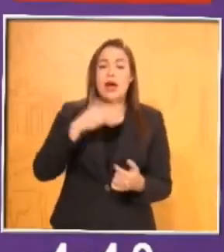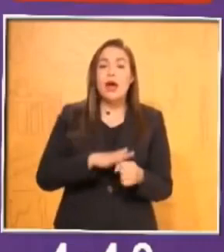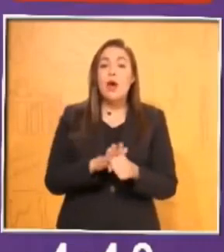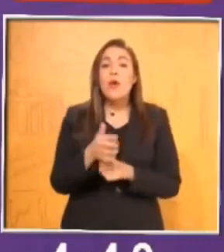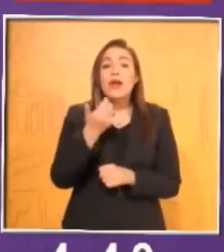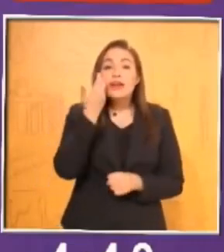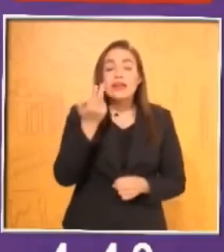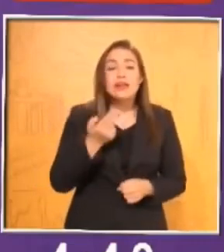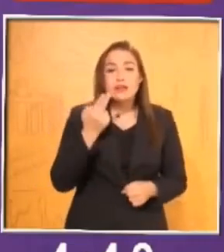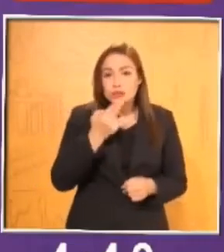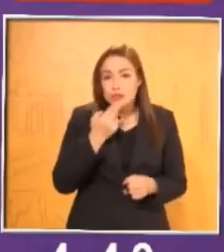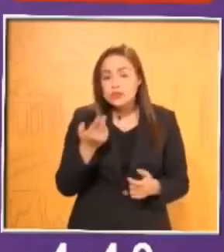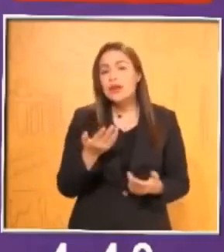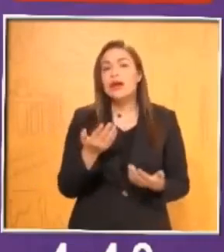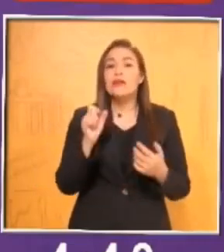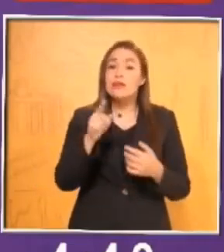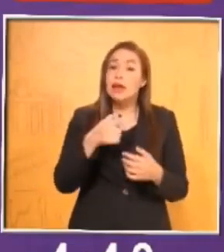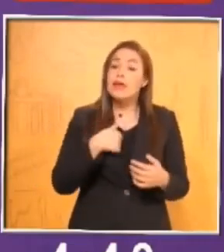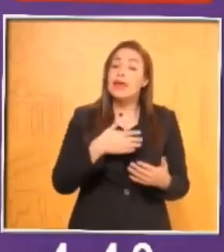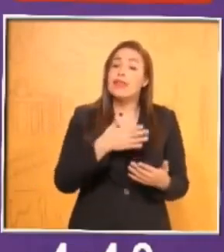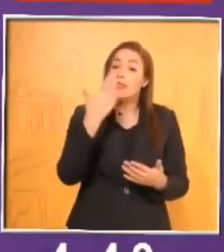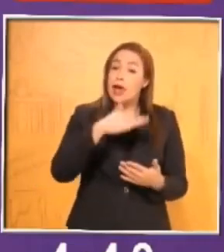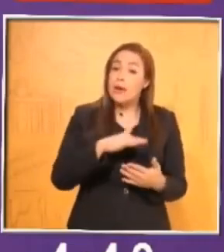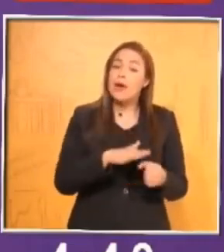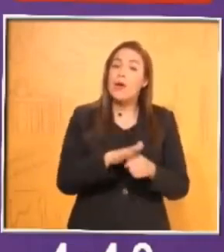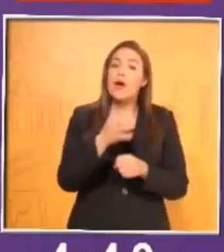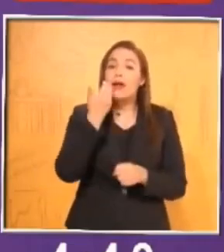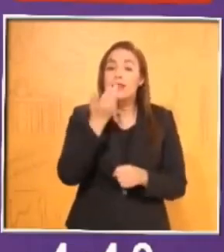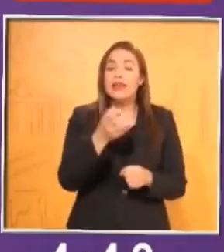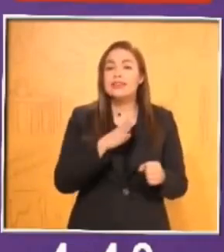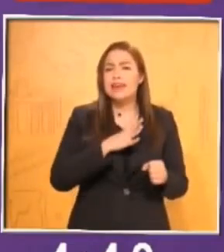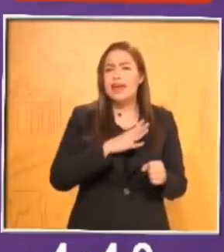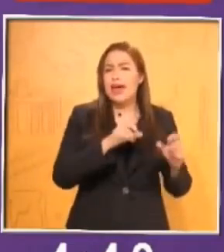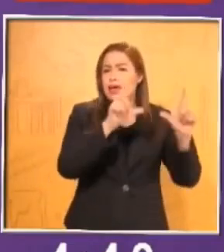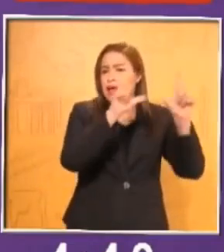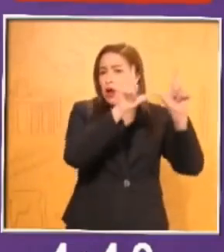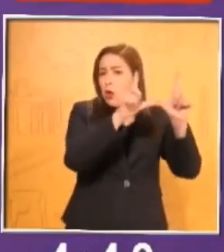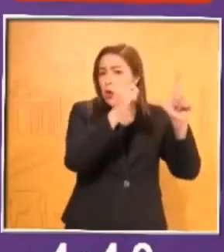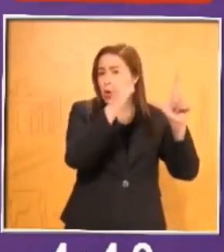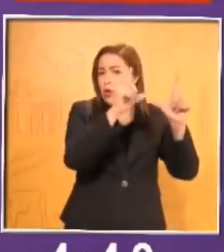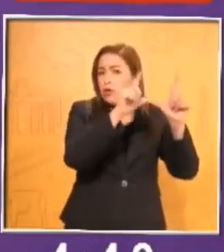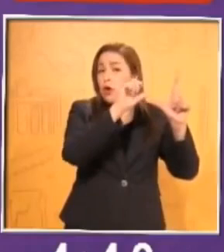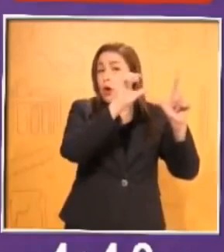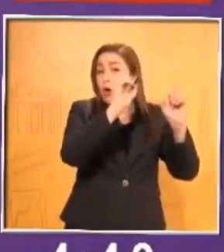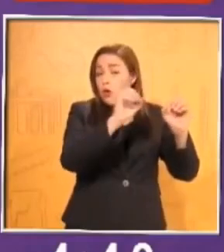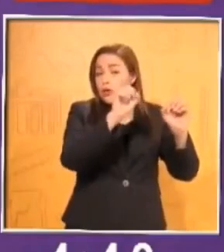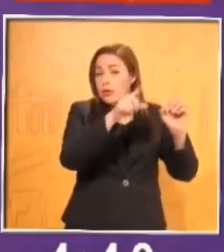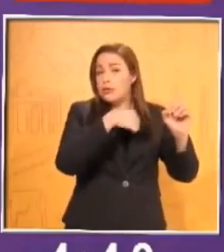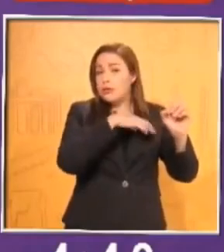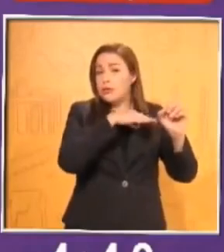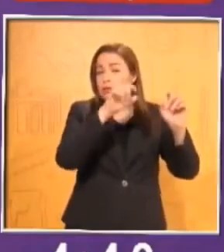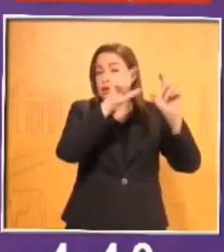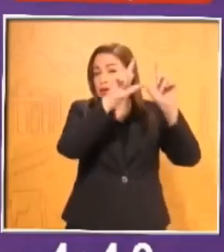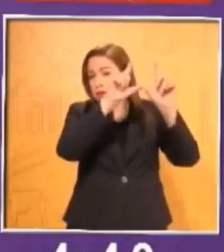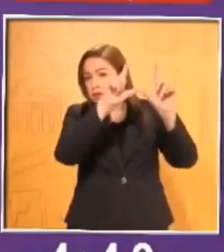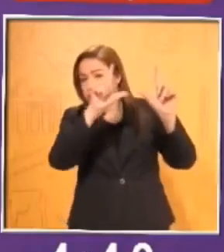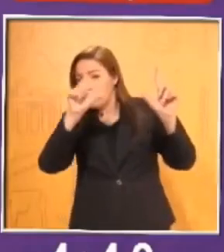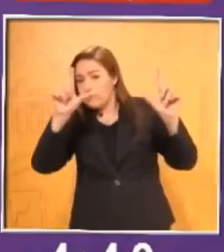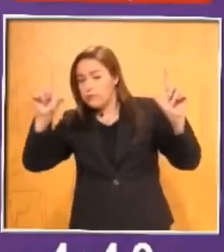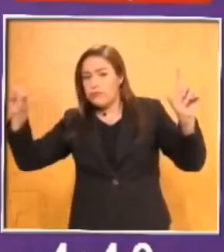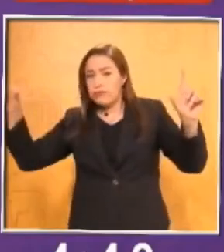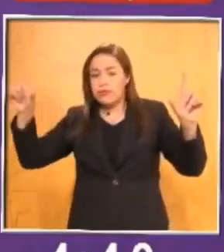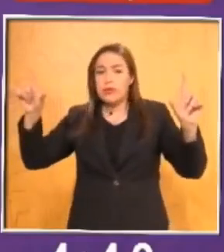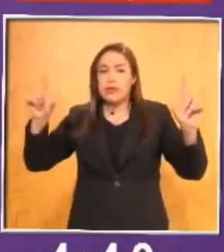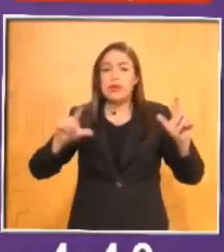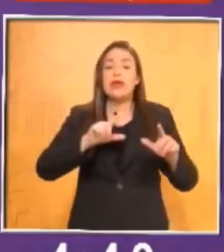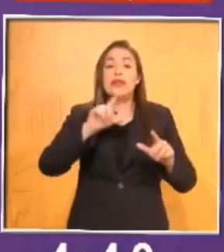use a very large letter, attractive letter with color, and then you are going